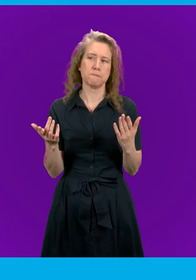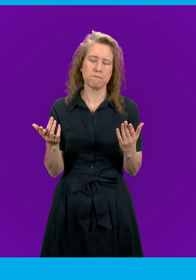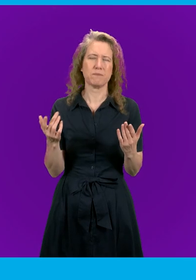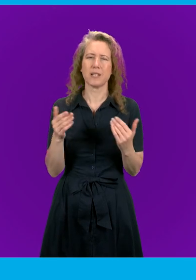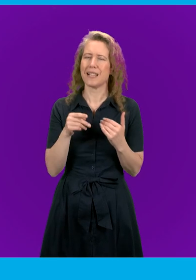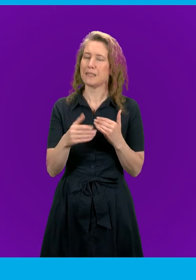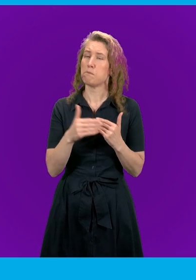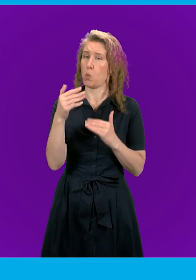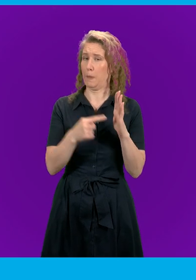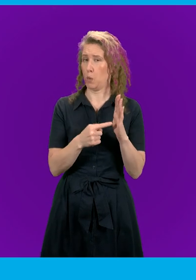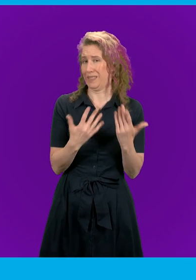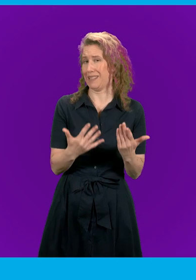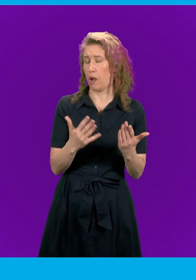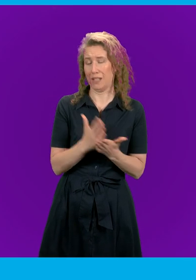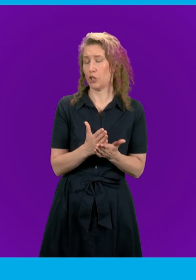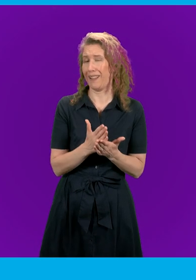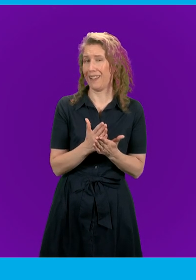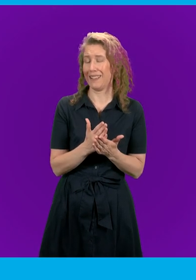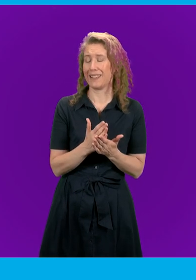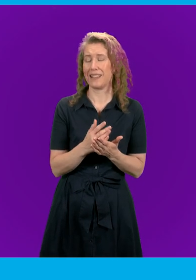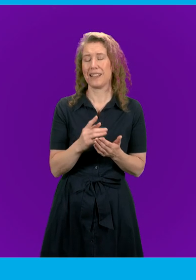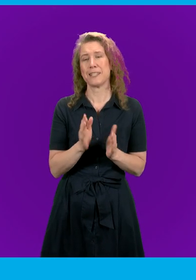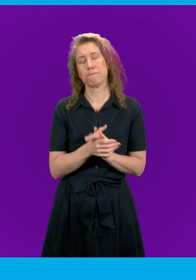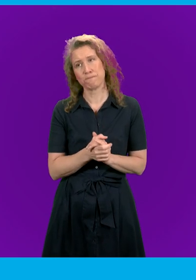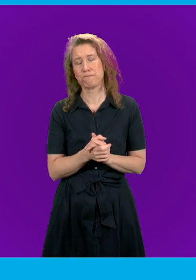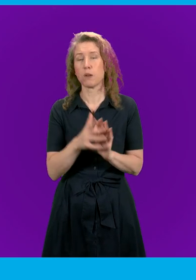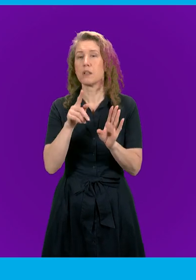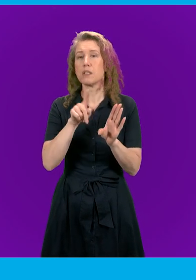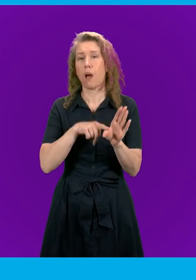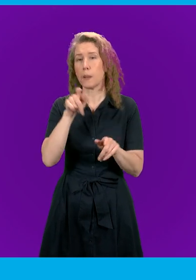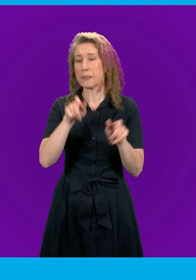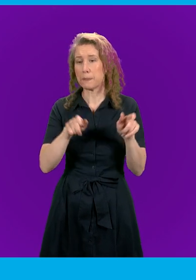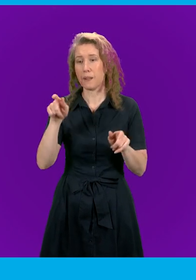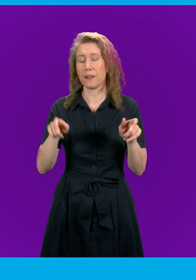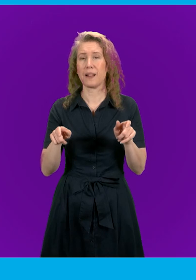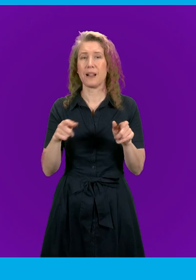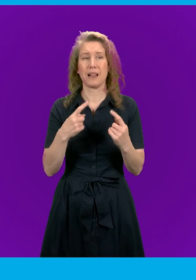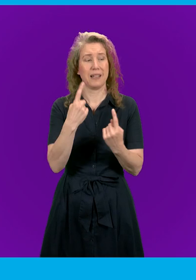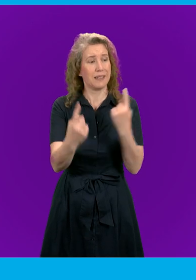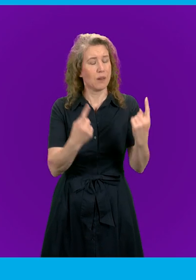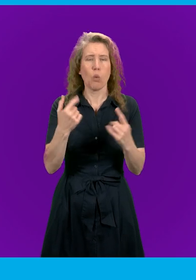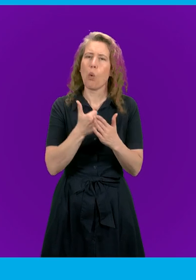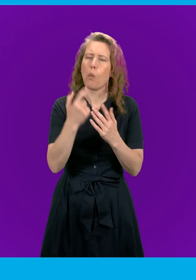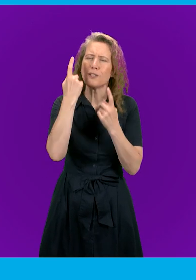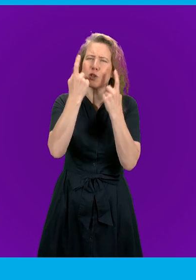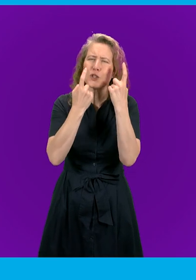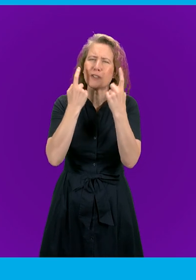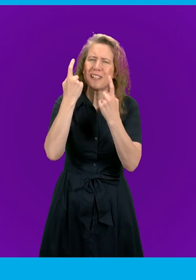is more important now than ever, because I think young people are always going to be